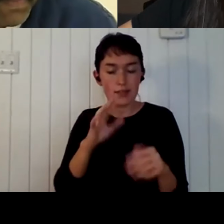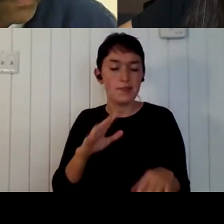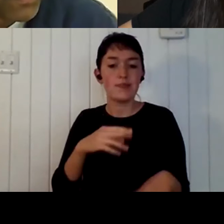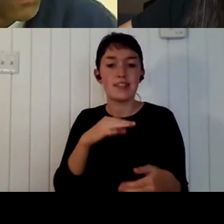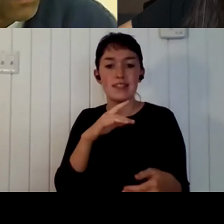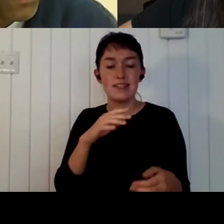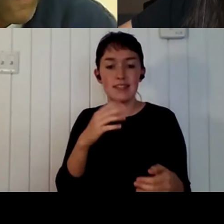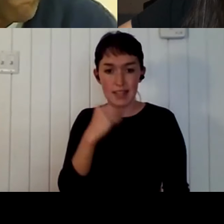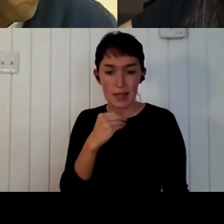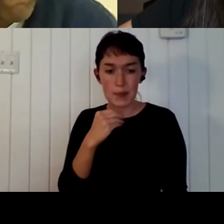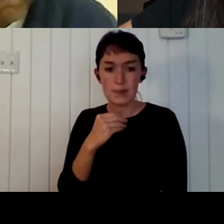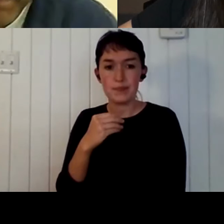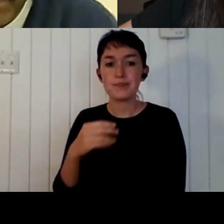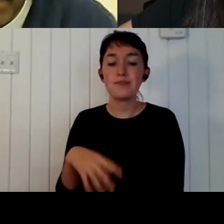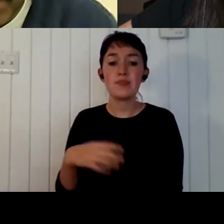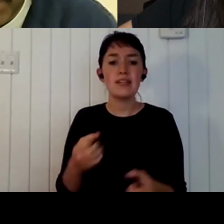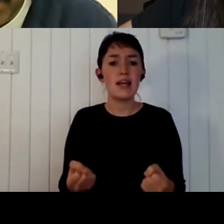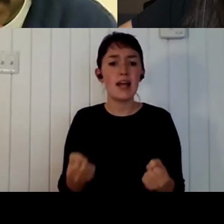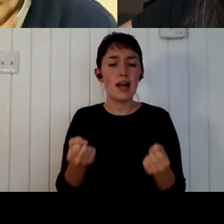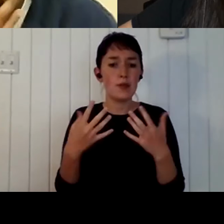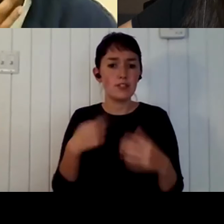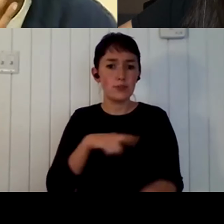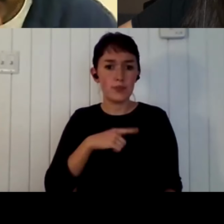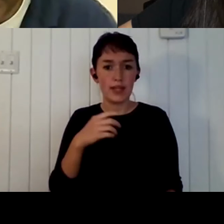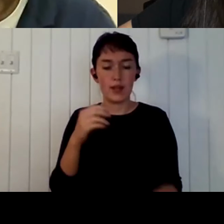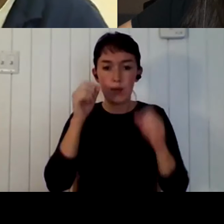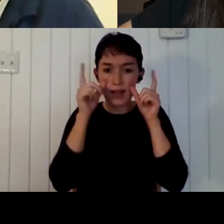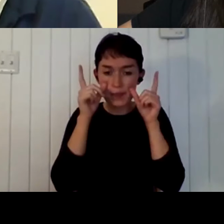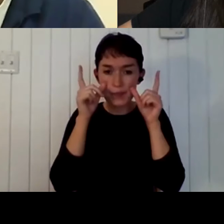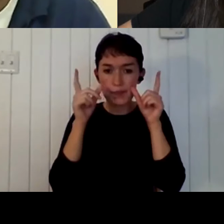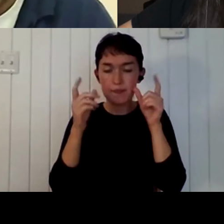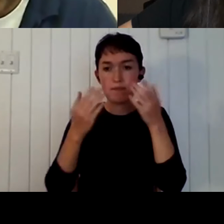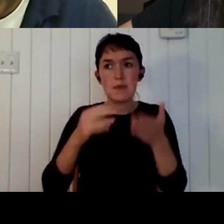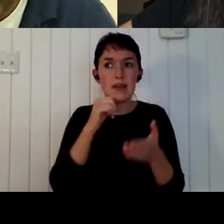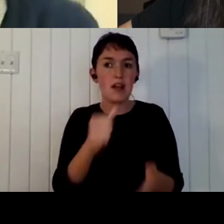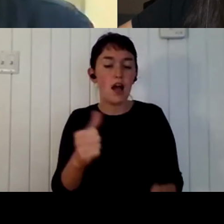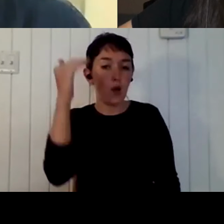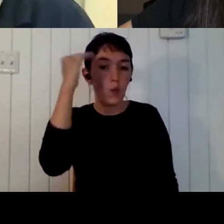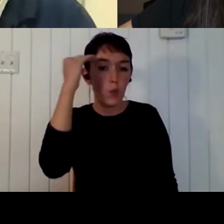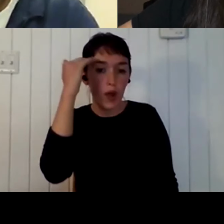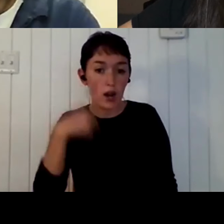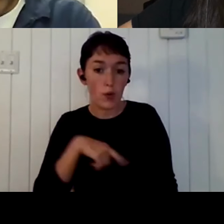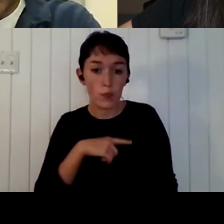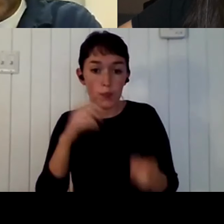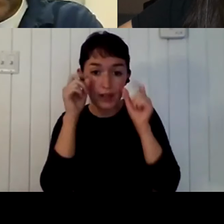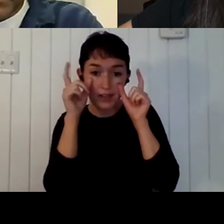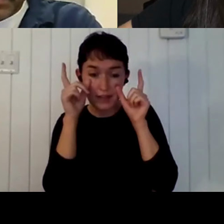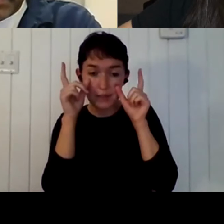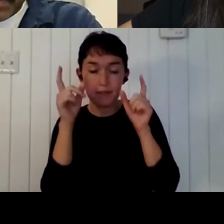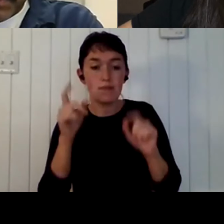really small awakenings, not where we're aware, opening our eyes, conscious. They're